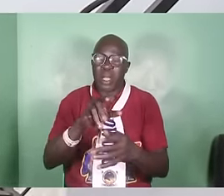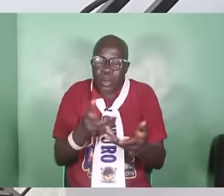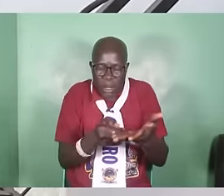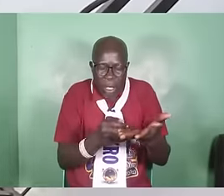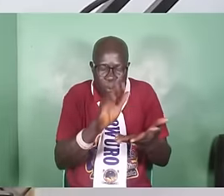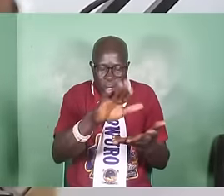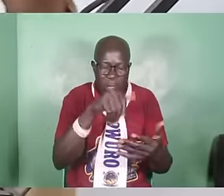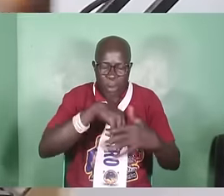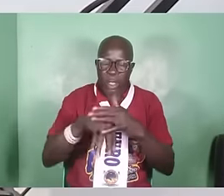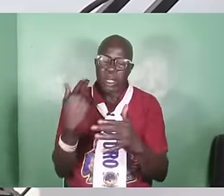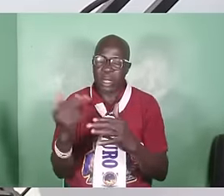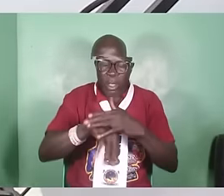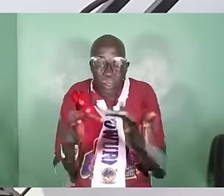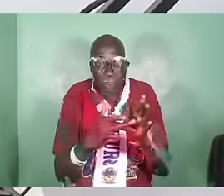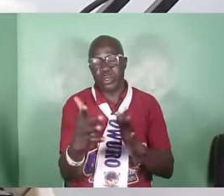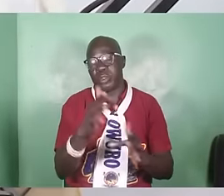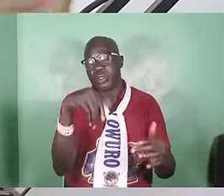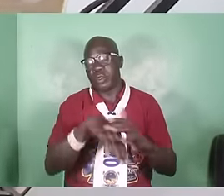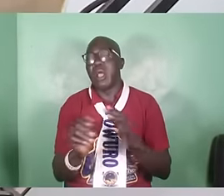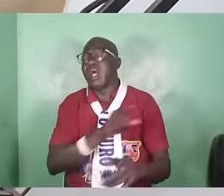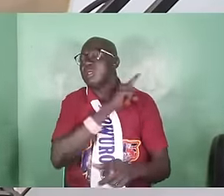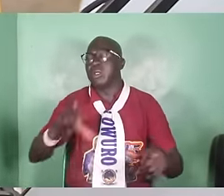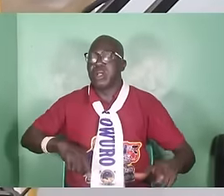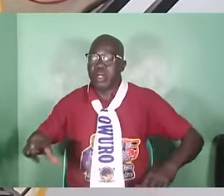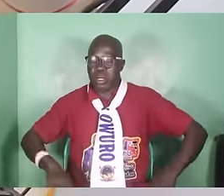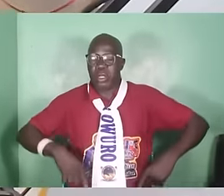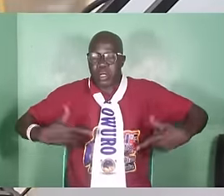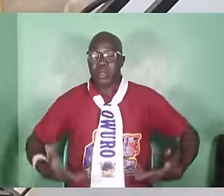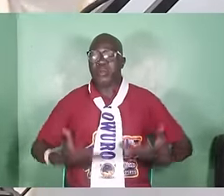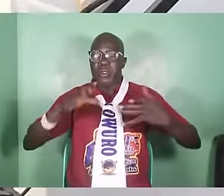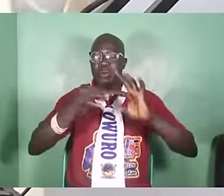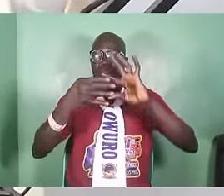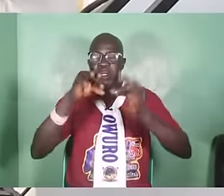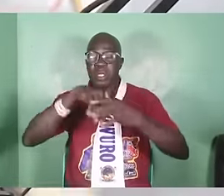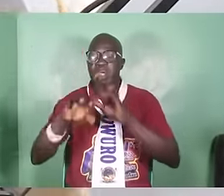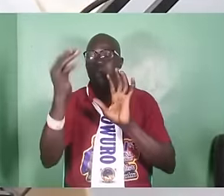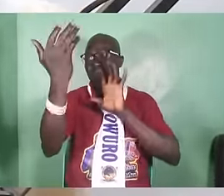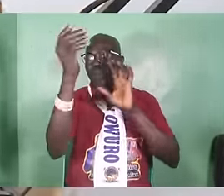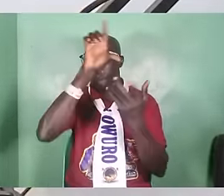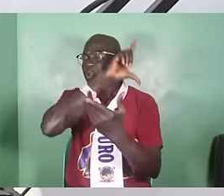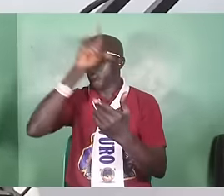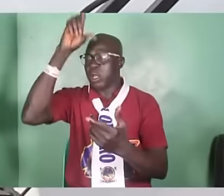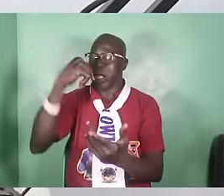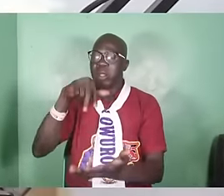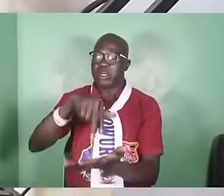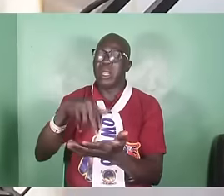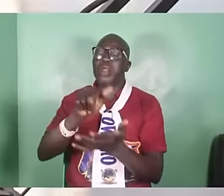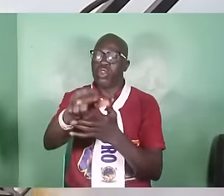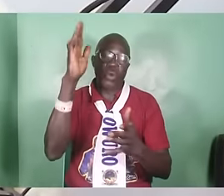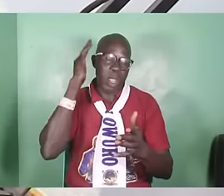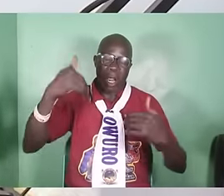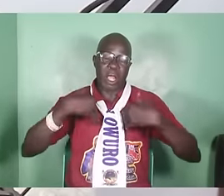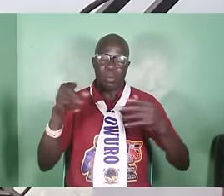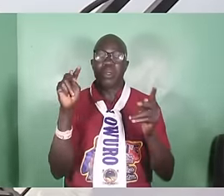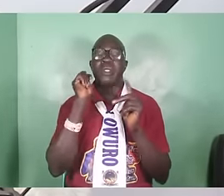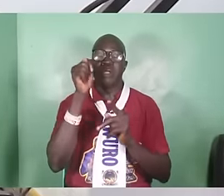You call me resilient. Elia Banusa. In the name of Jesus. Be Oluwa ti beti emi ewa. As the Lord lives and speaks. Now why do Oluwa ti emi do? Before the Lord, the one of us.